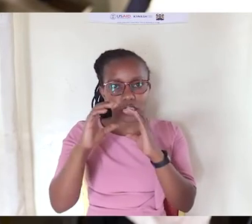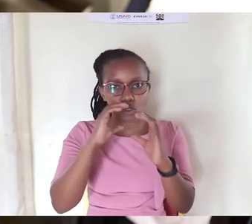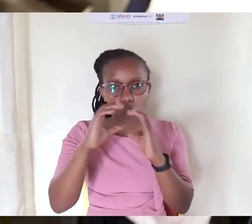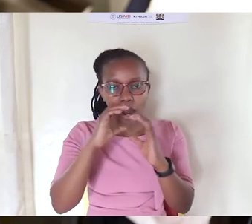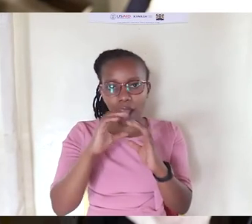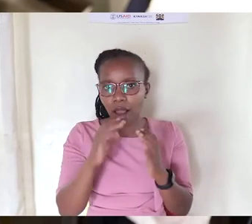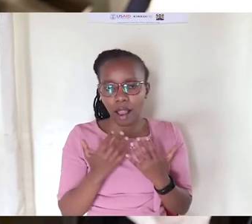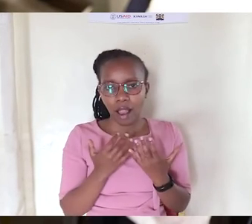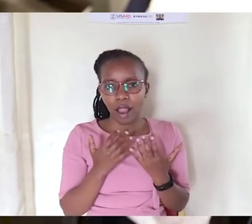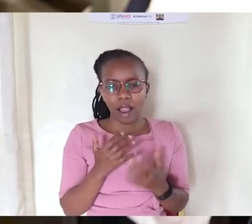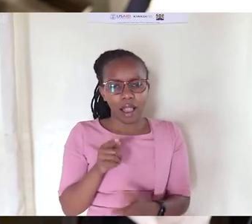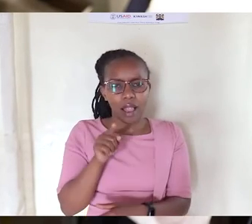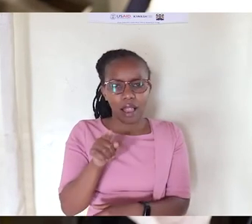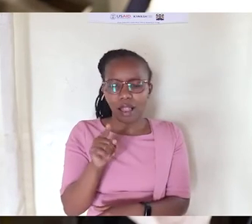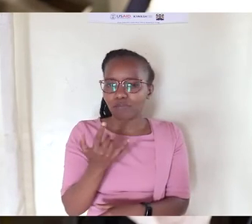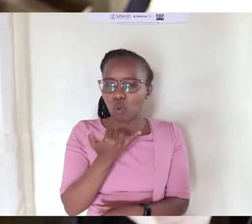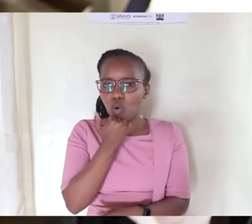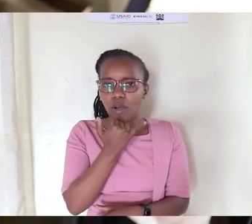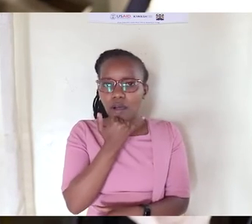is saying this is absolutely nuts.